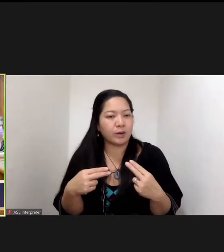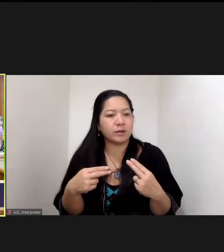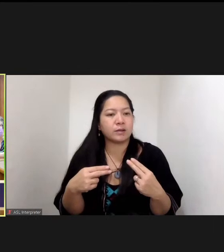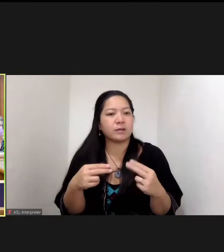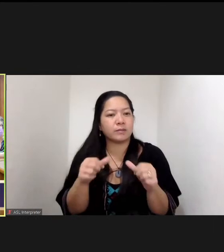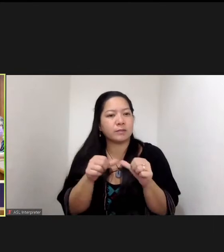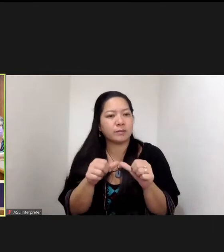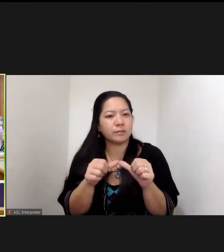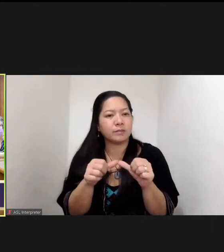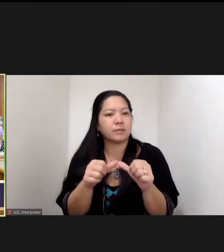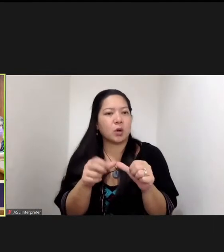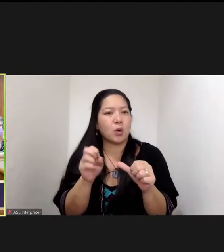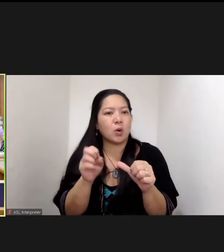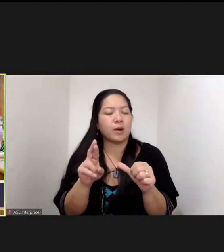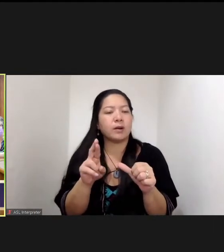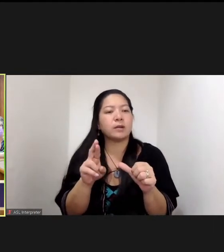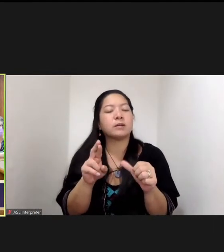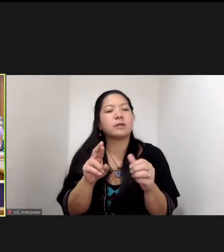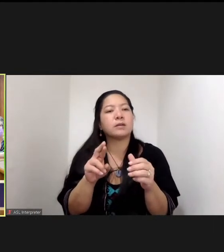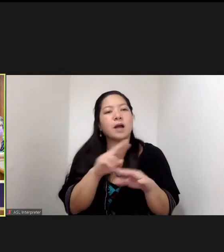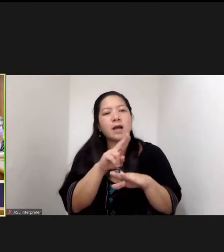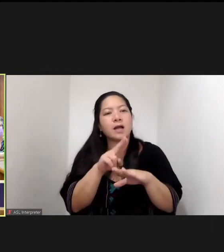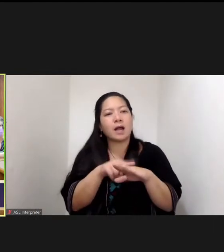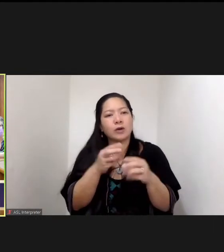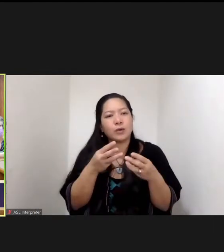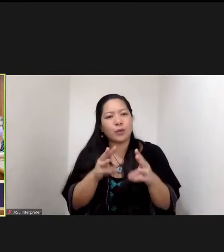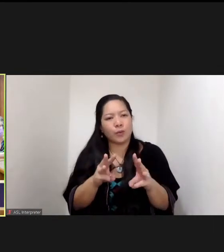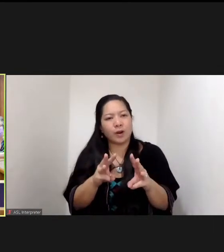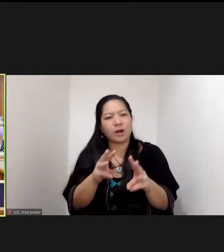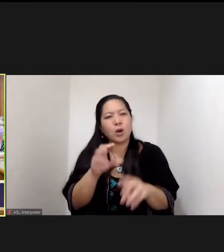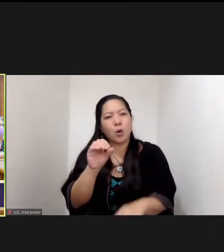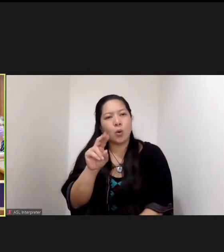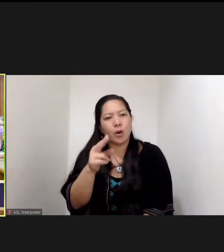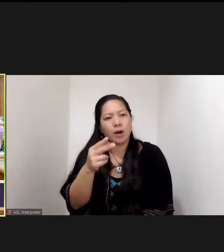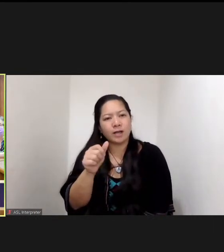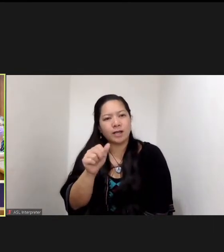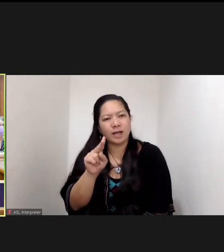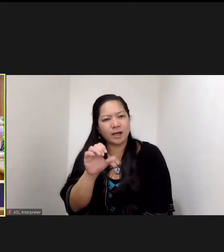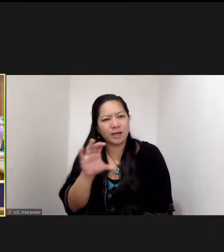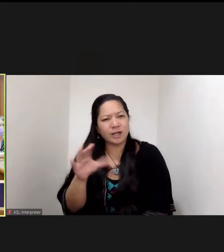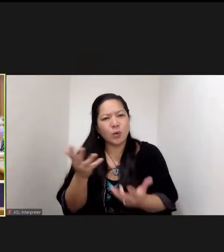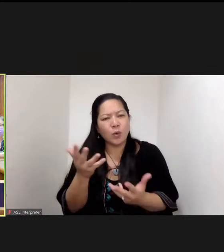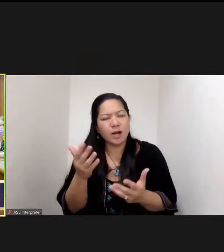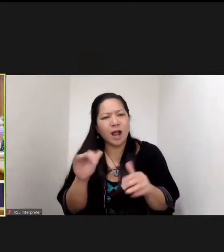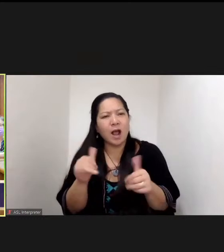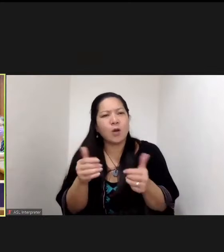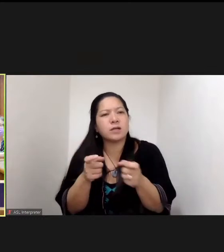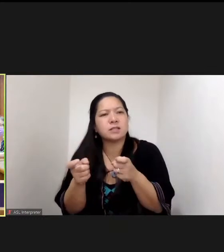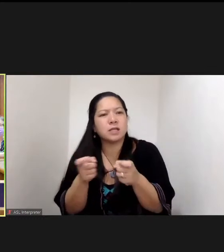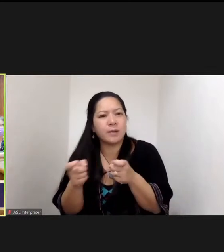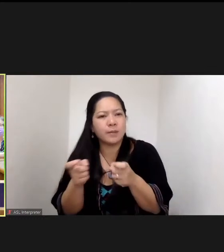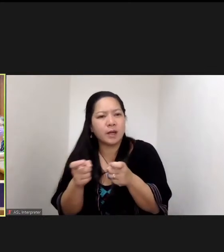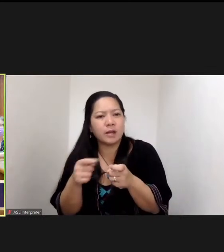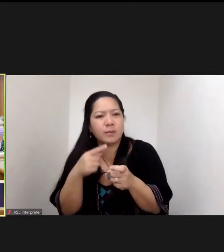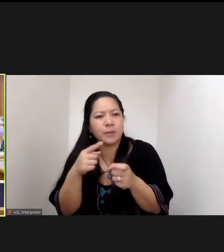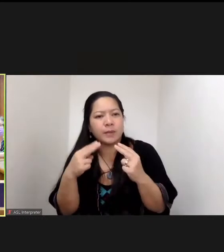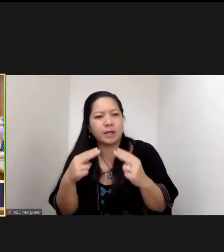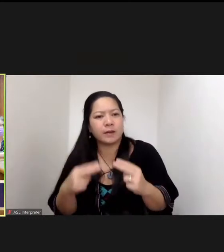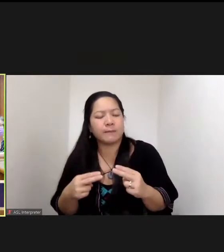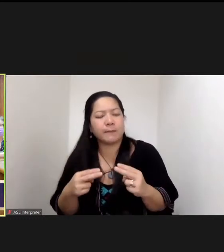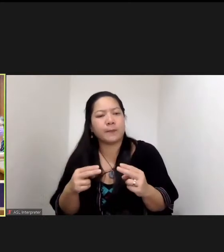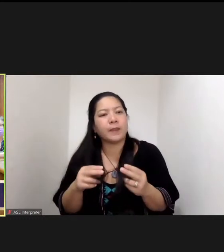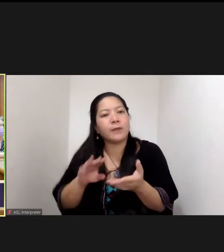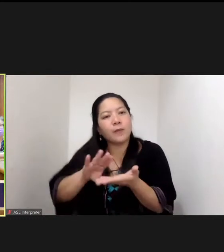steady and organic state? And what I mean by organic is, how is it managed with just public health alone, right? Removing all the